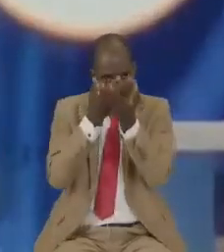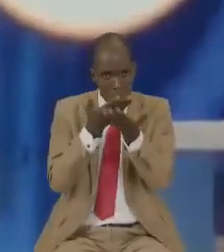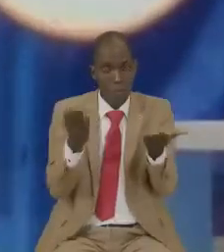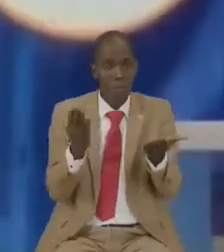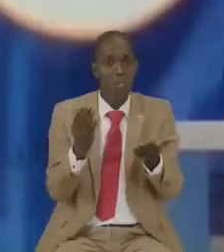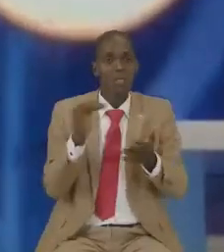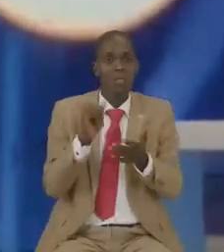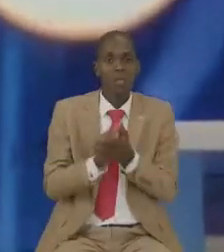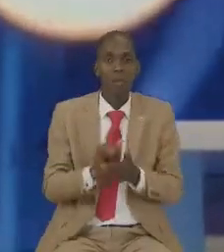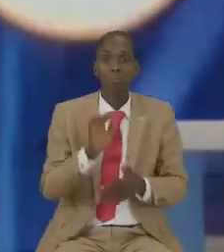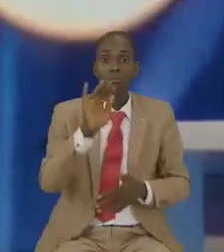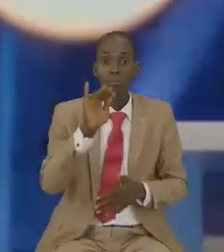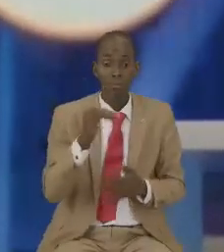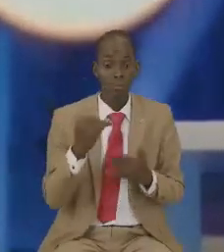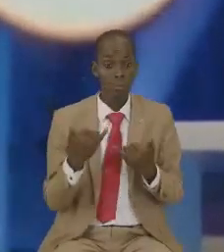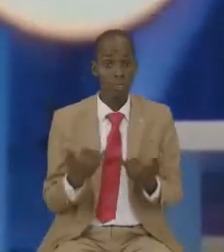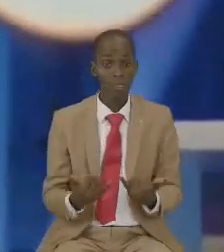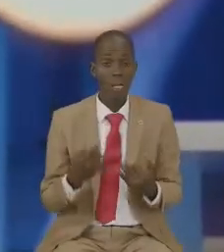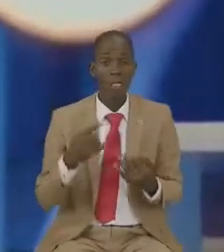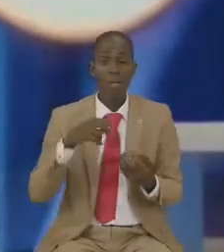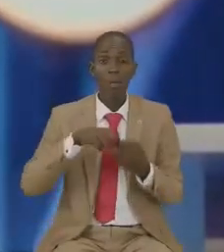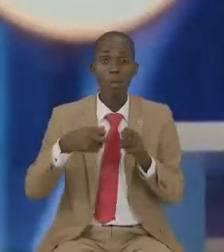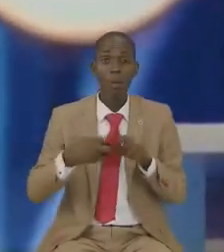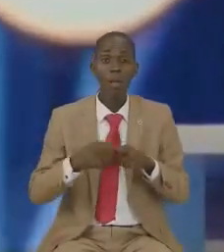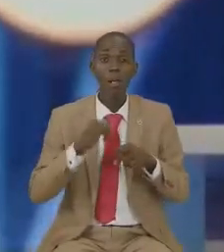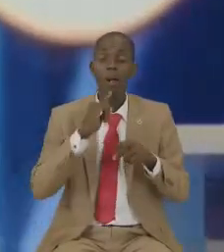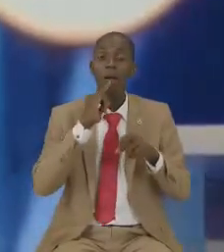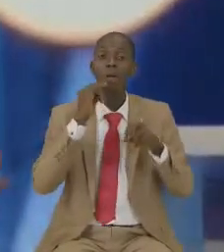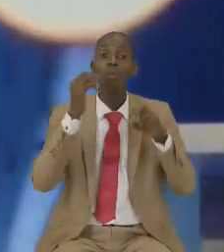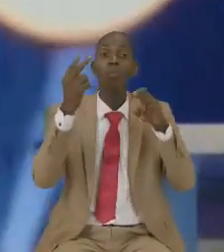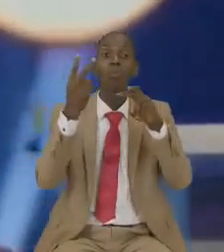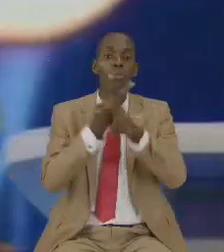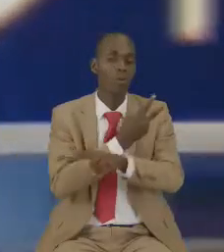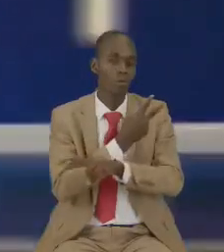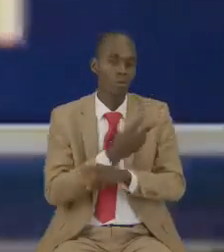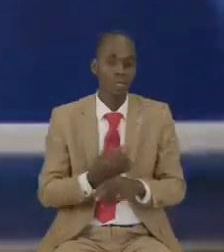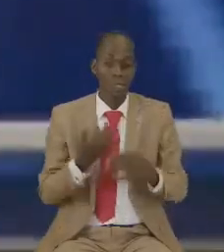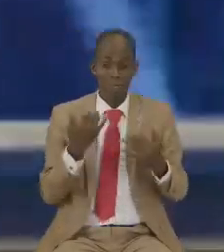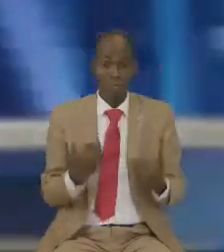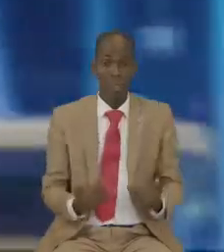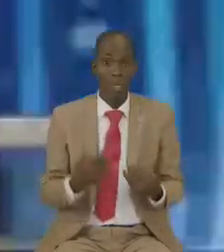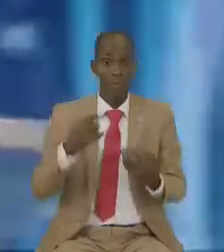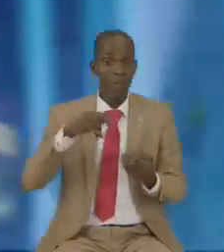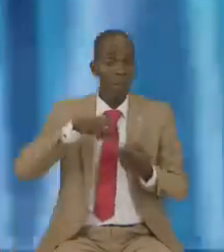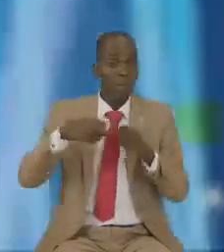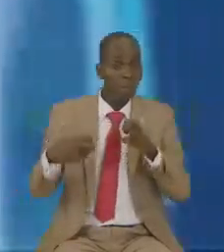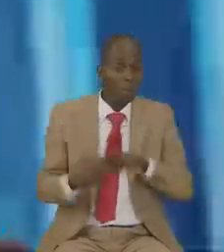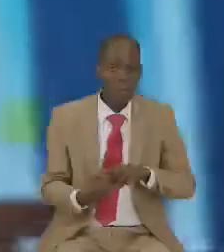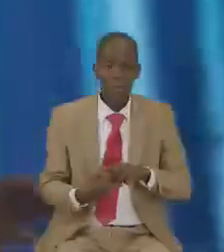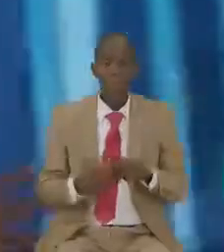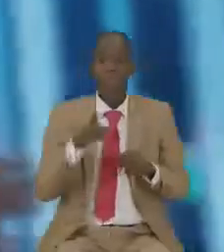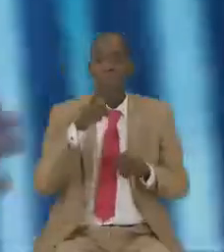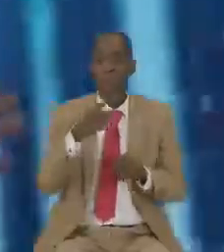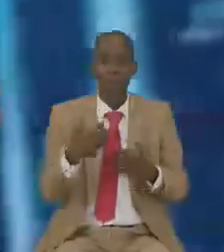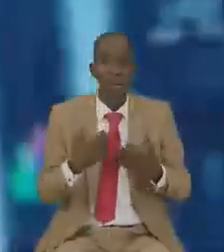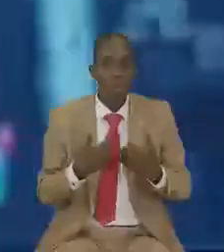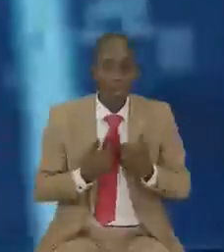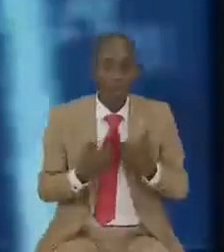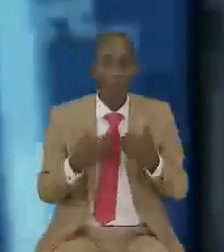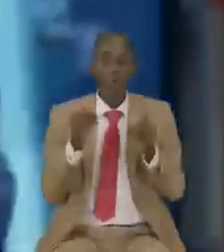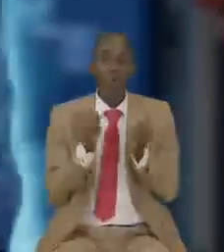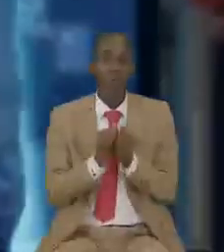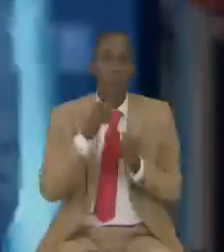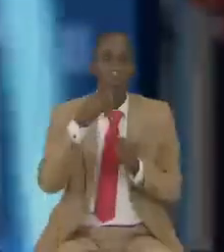now the problem is beyond solution. Now the challenge you have with your